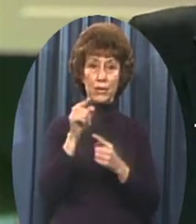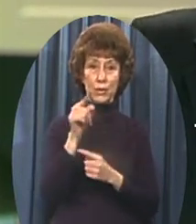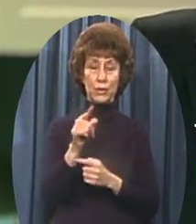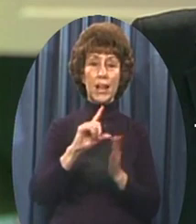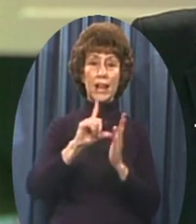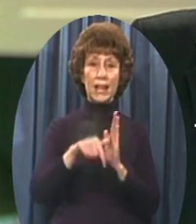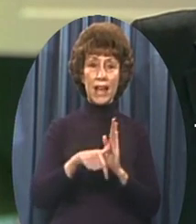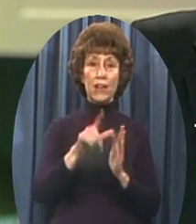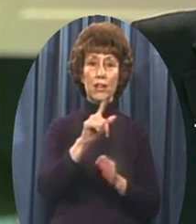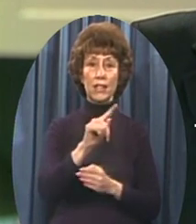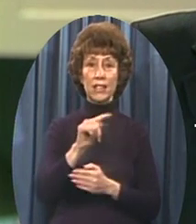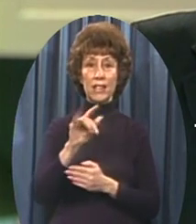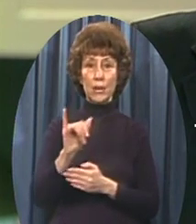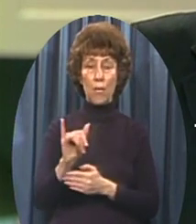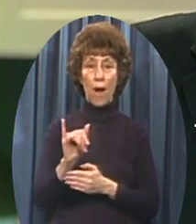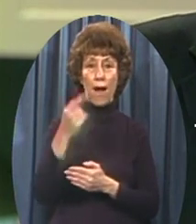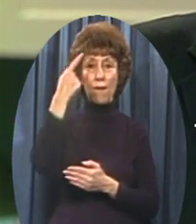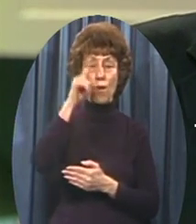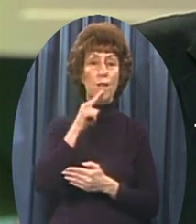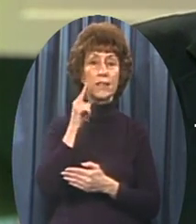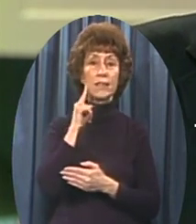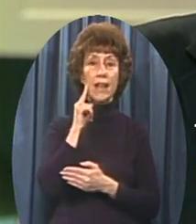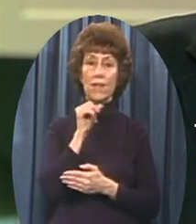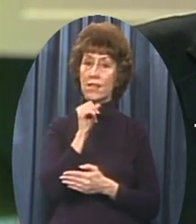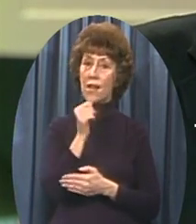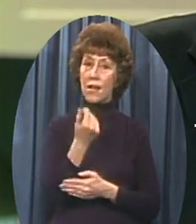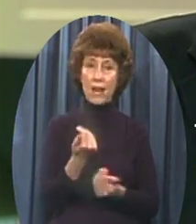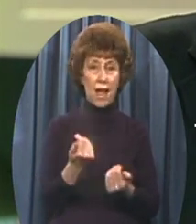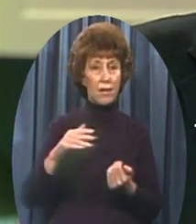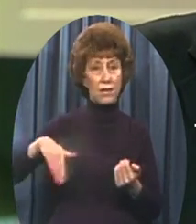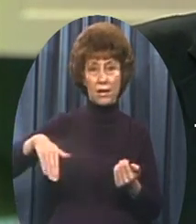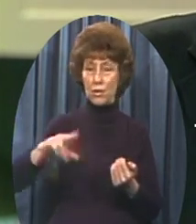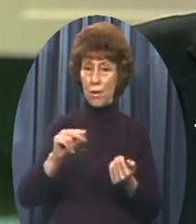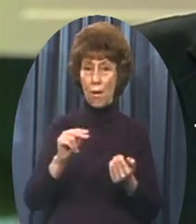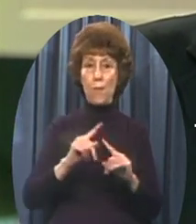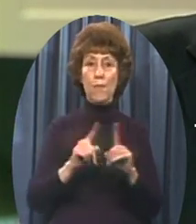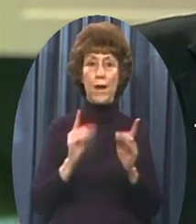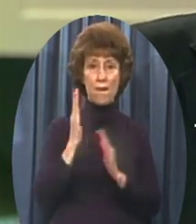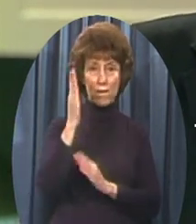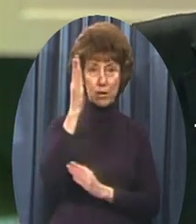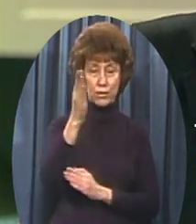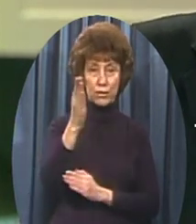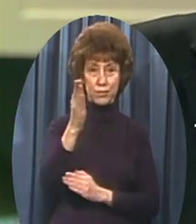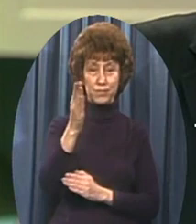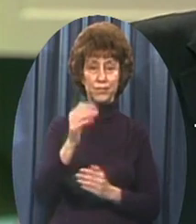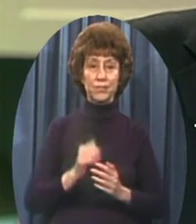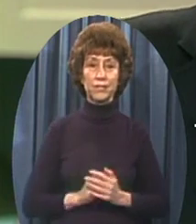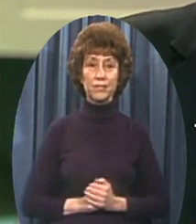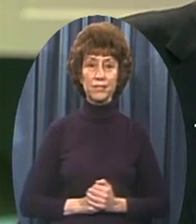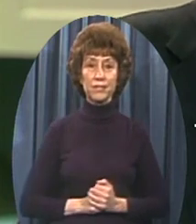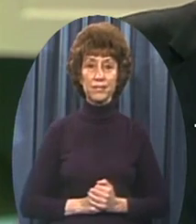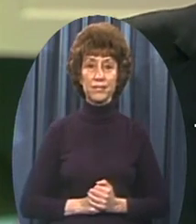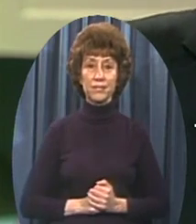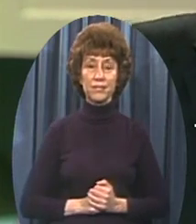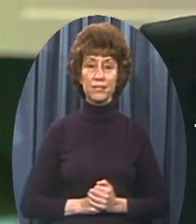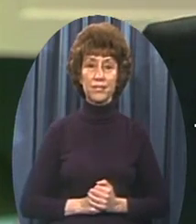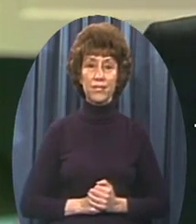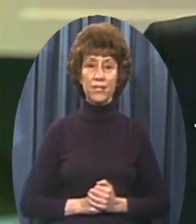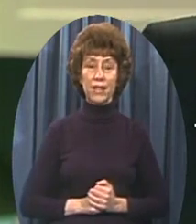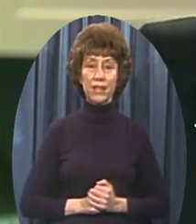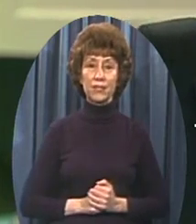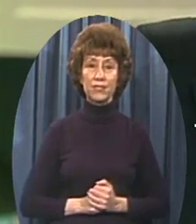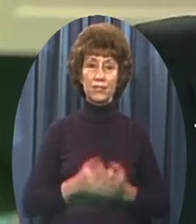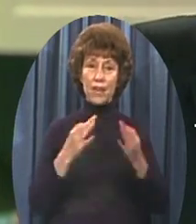those people who claim Jesus as Lord, unashamedly. So we look for your phone call. If you live in Virginia,